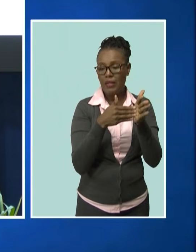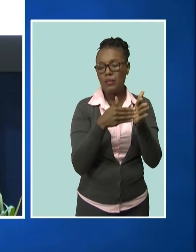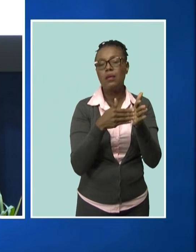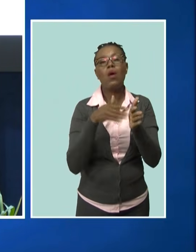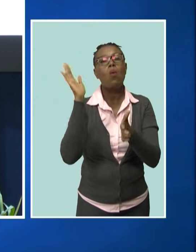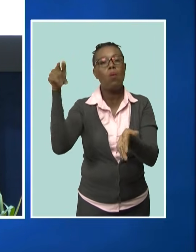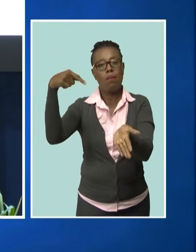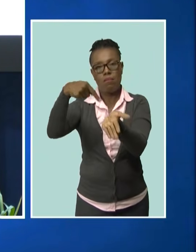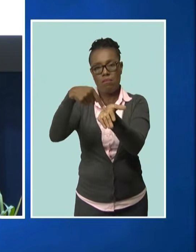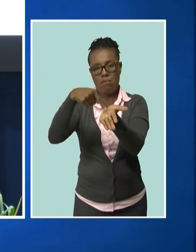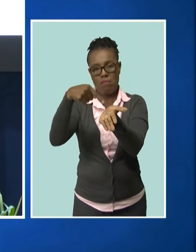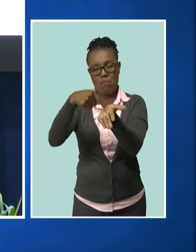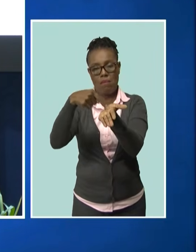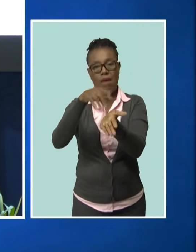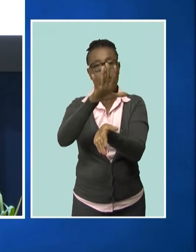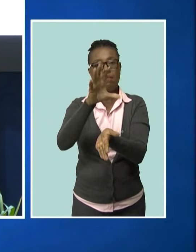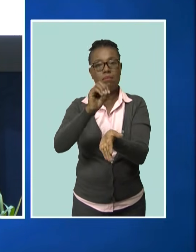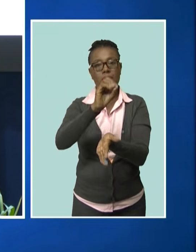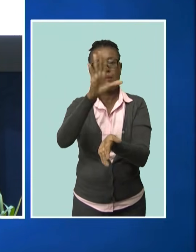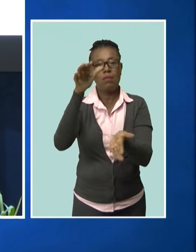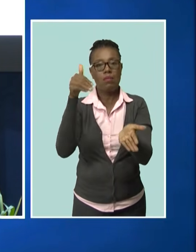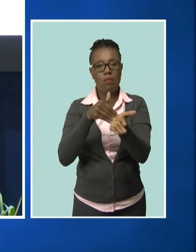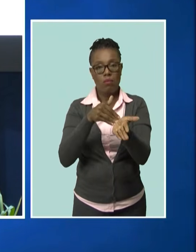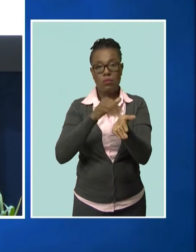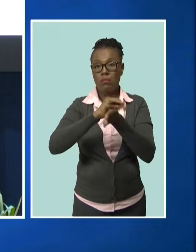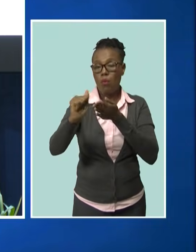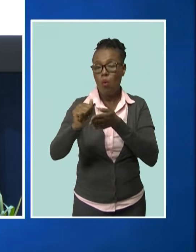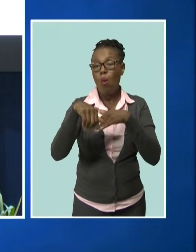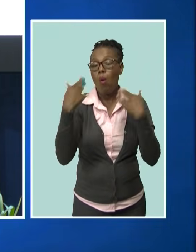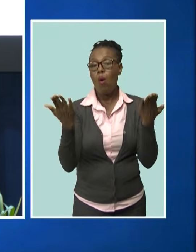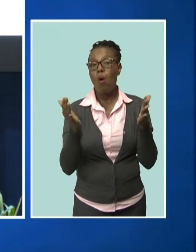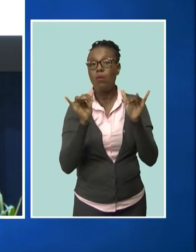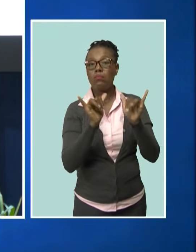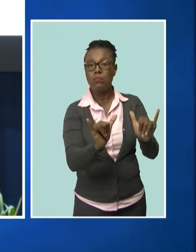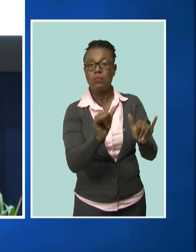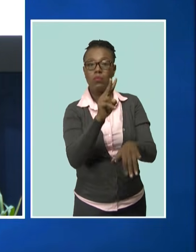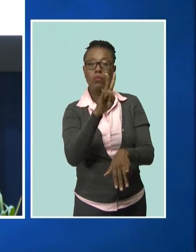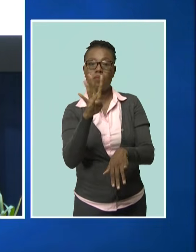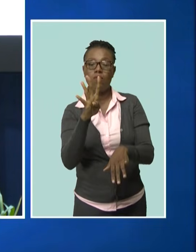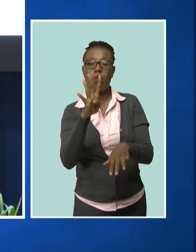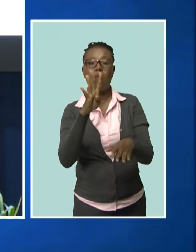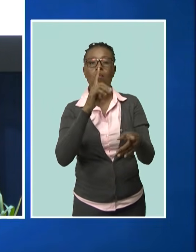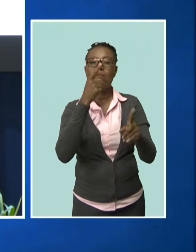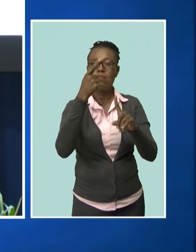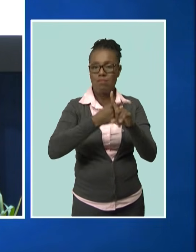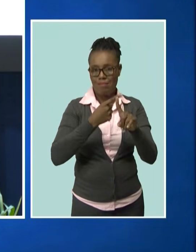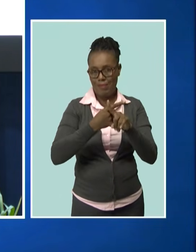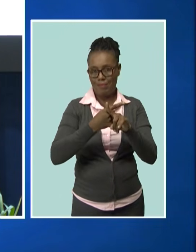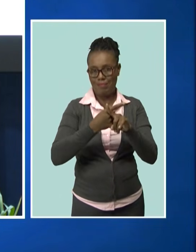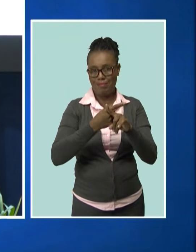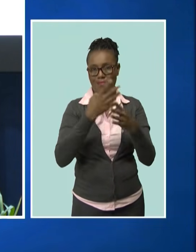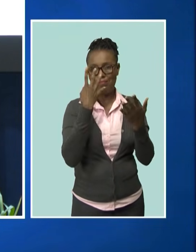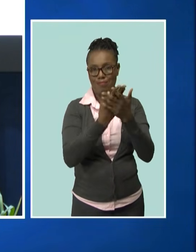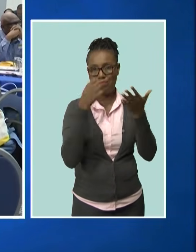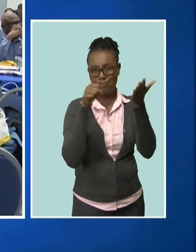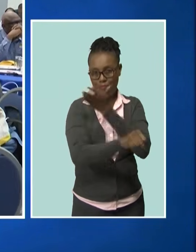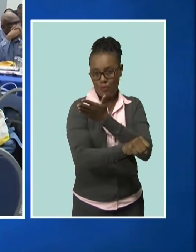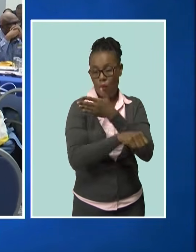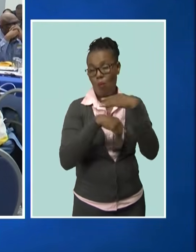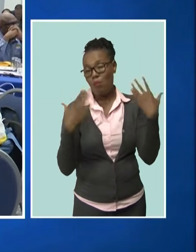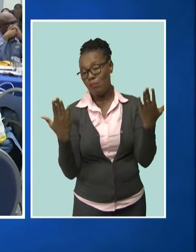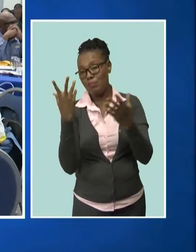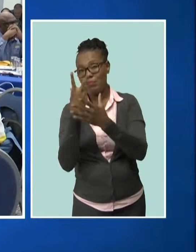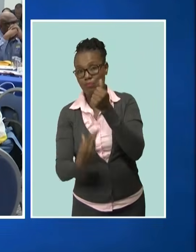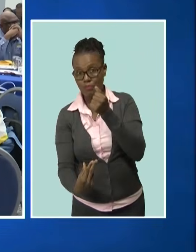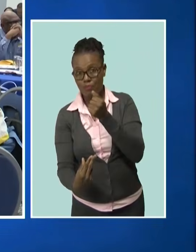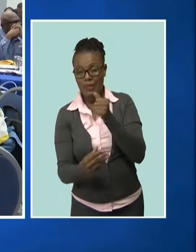pay $50,000 or you spend 24 months in prison or both. Additionally, any male